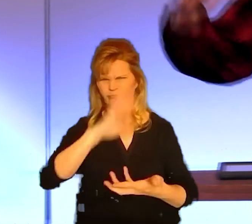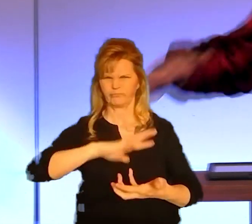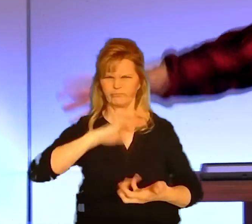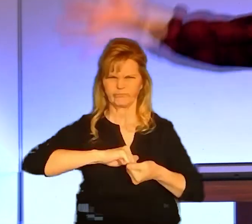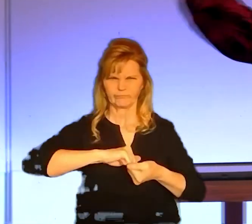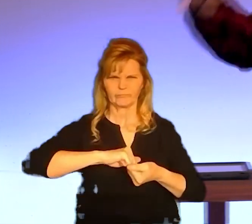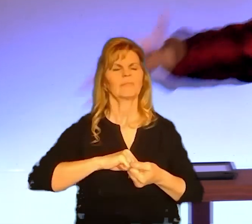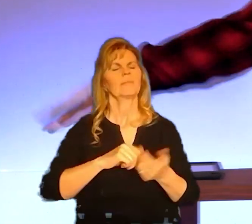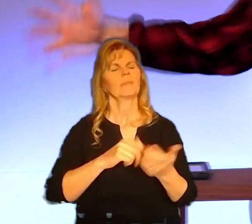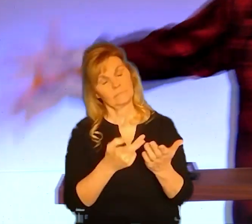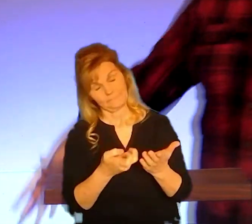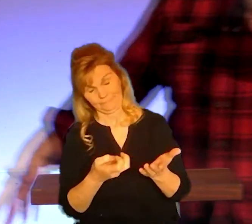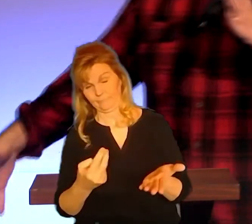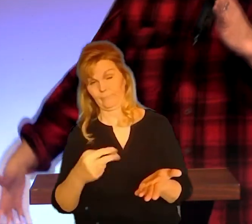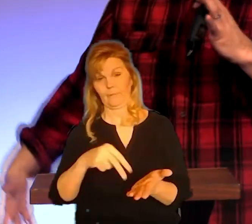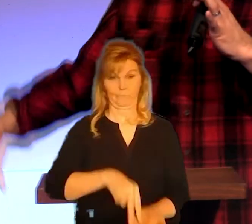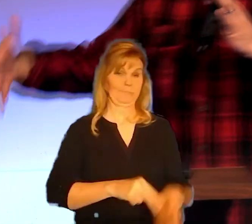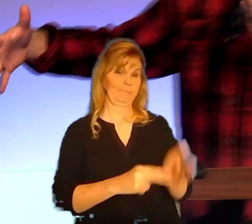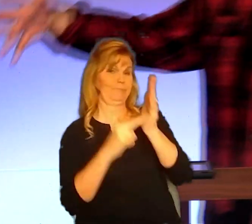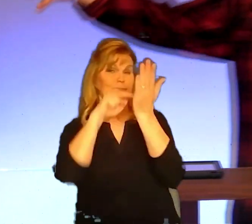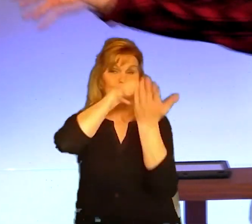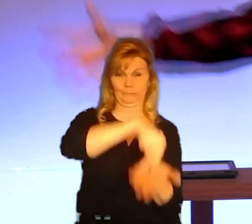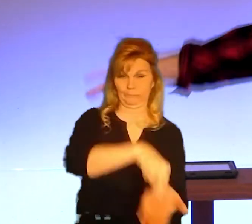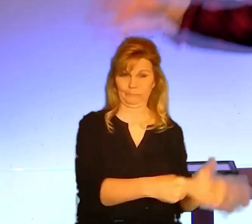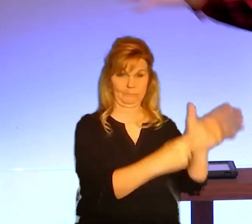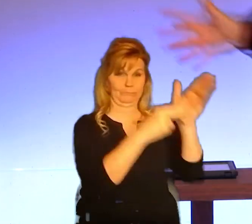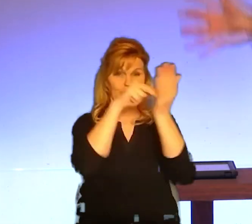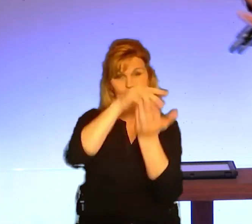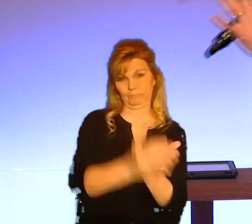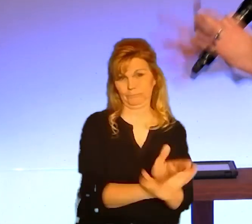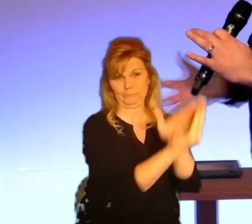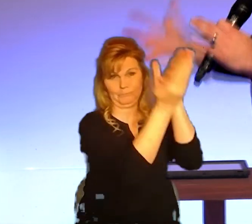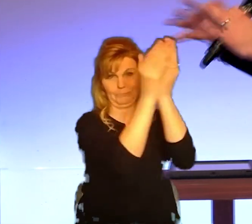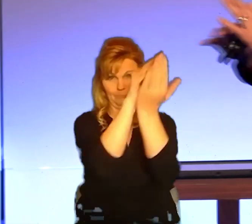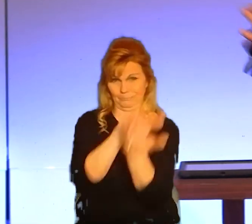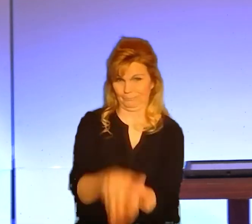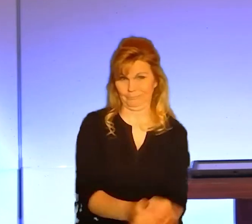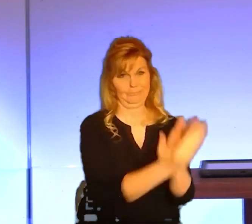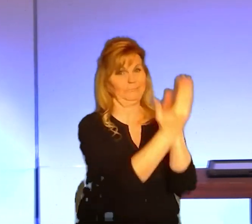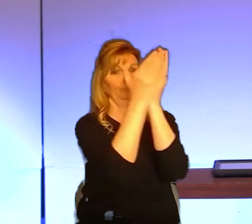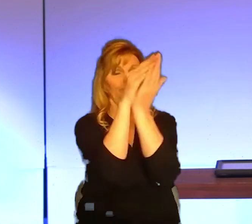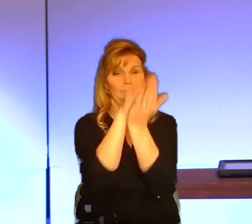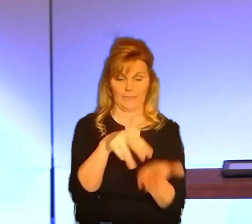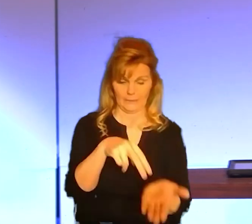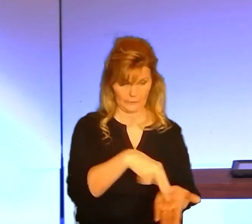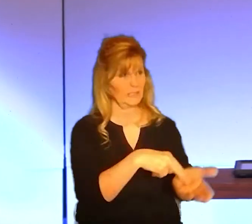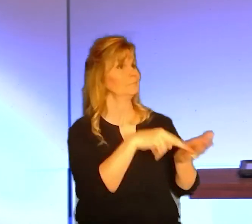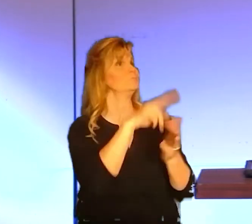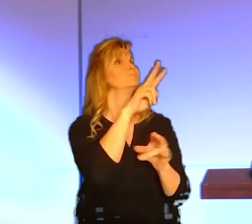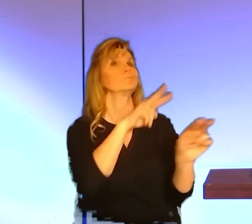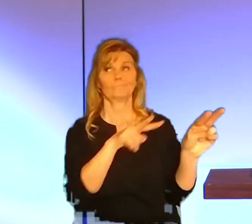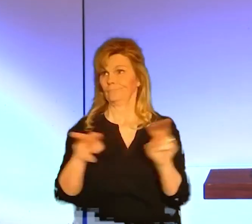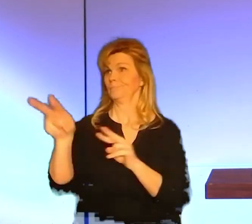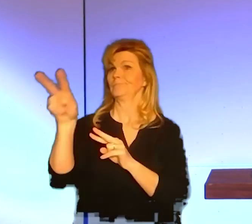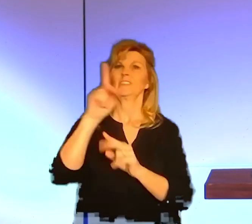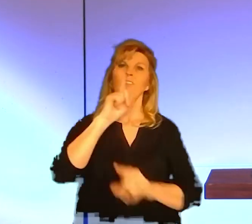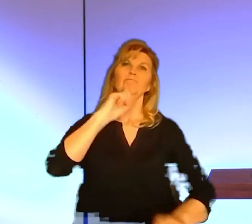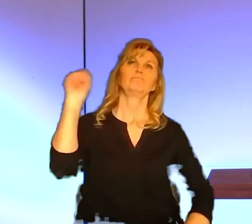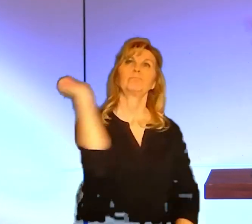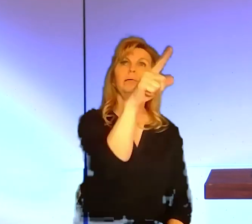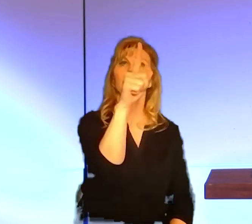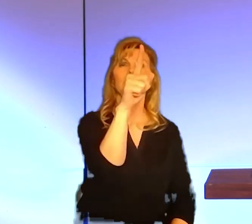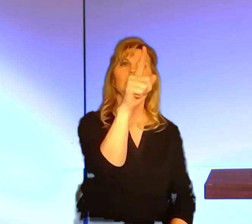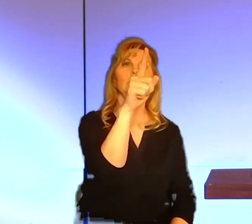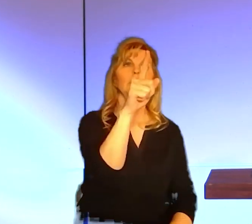know, it's like crazy storm. The boat's about to capsize and he's just like looking at it and he like rebukes it and then